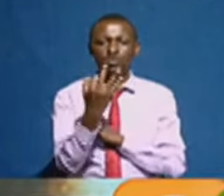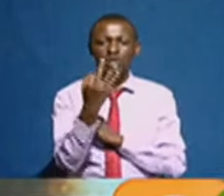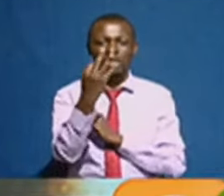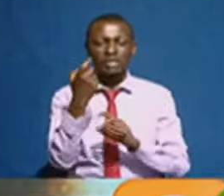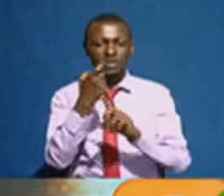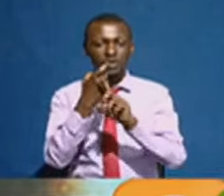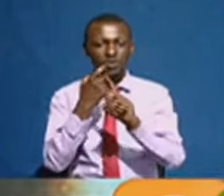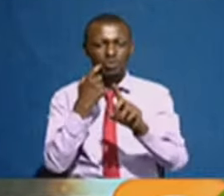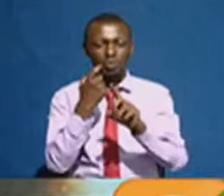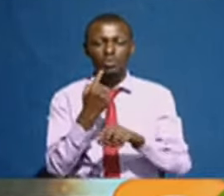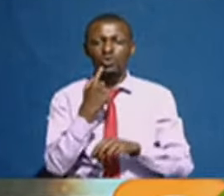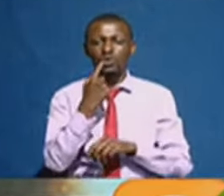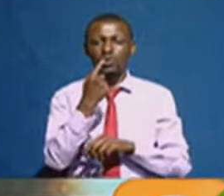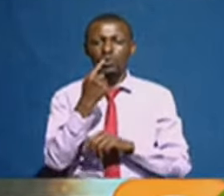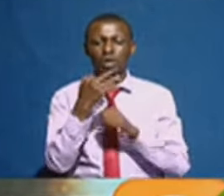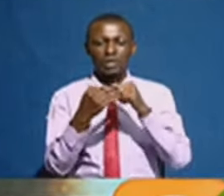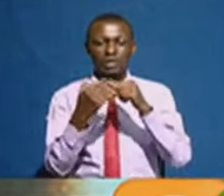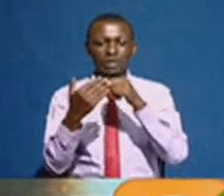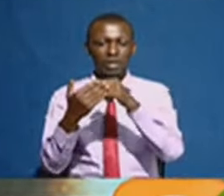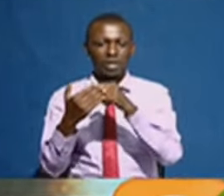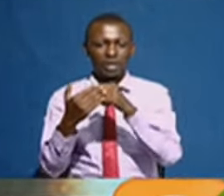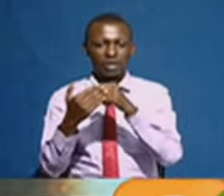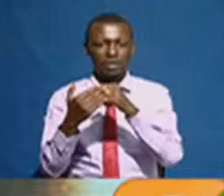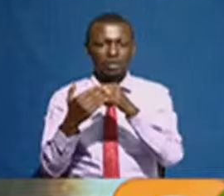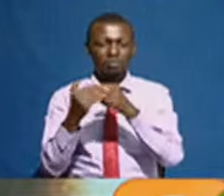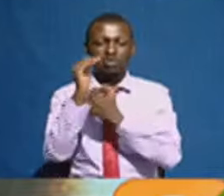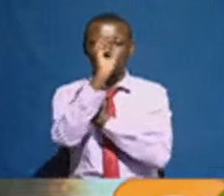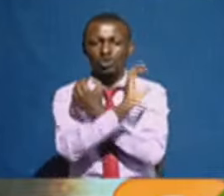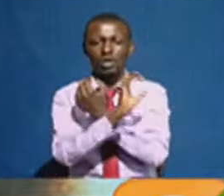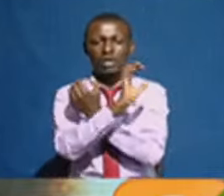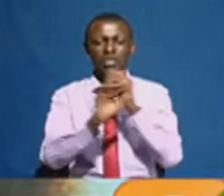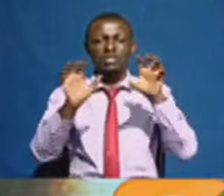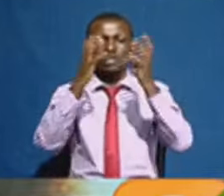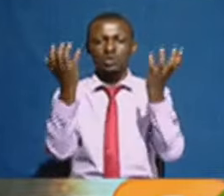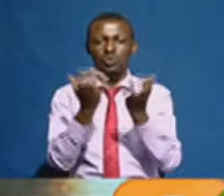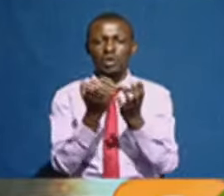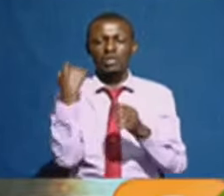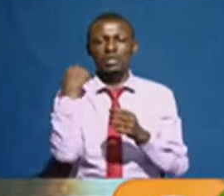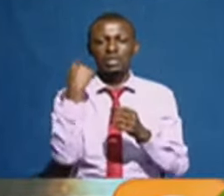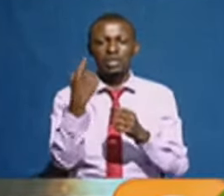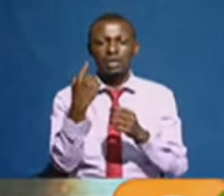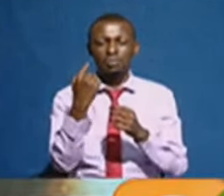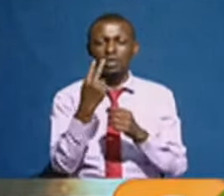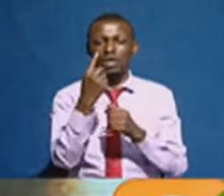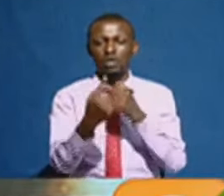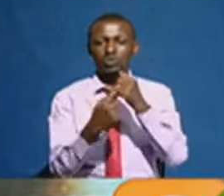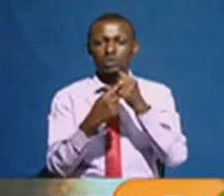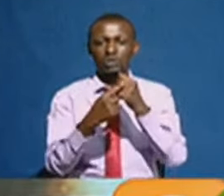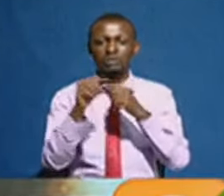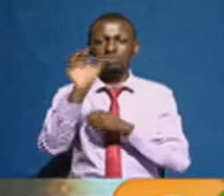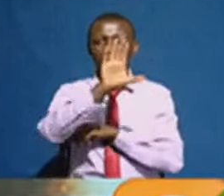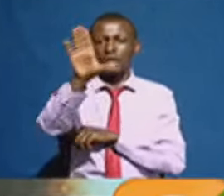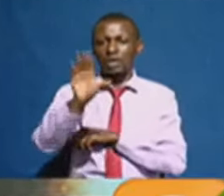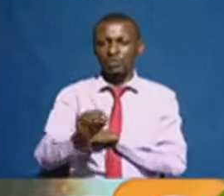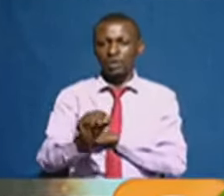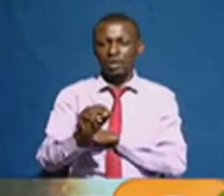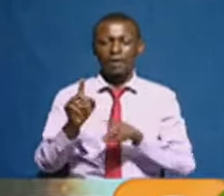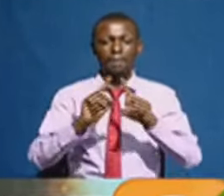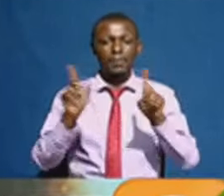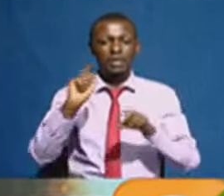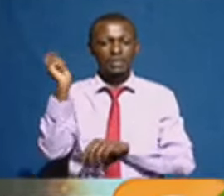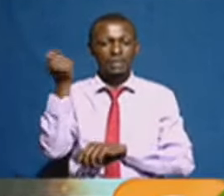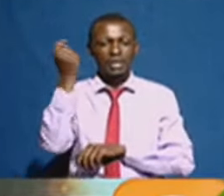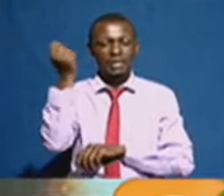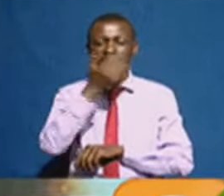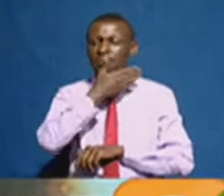of 189 globally. It was positioned 26 in Africa. Yet, Kenya has the